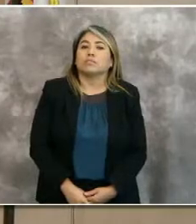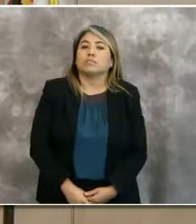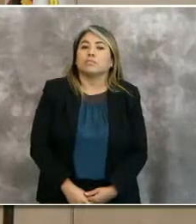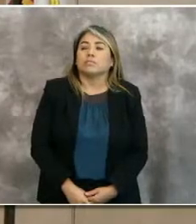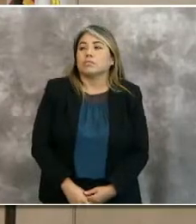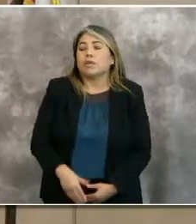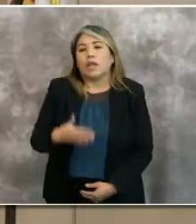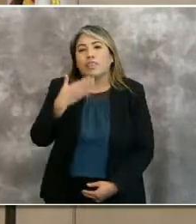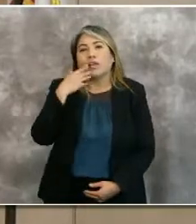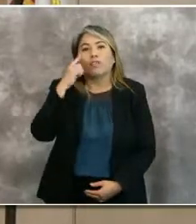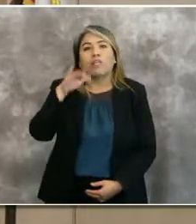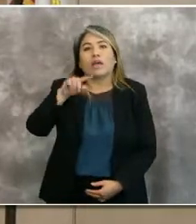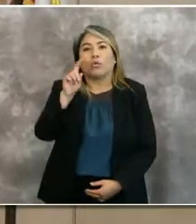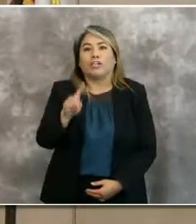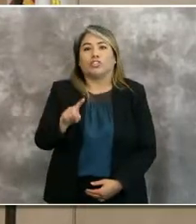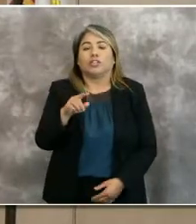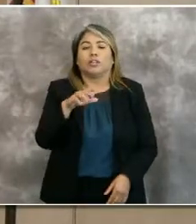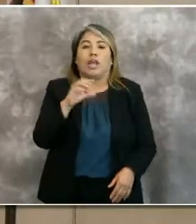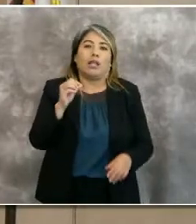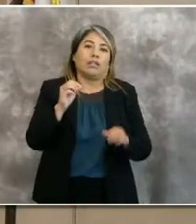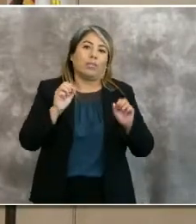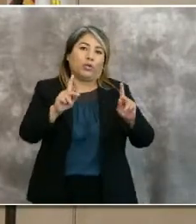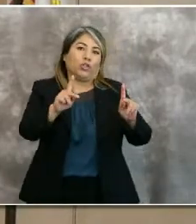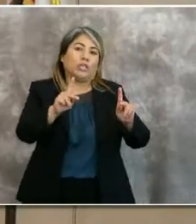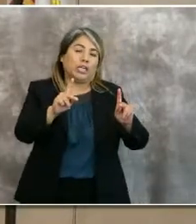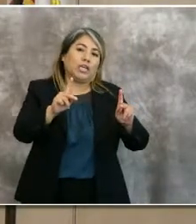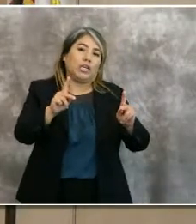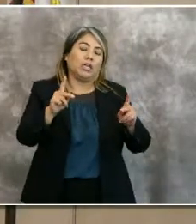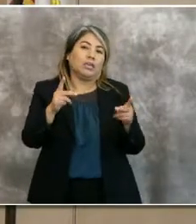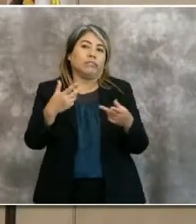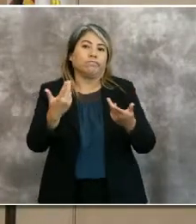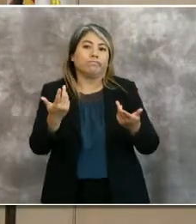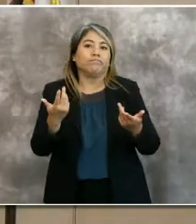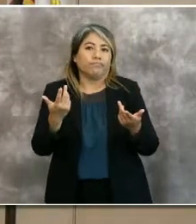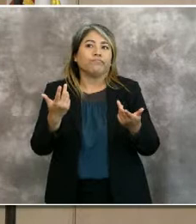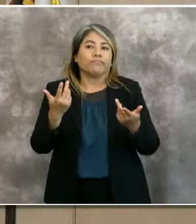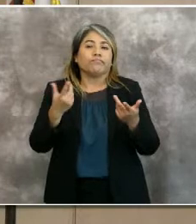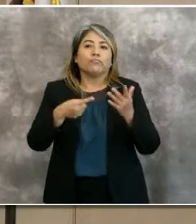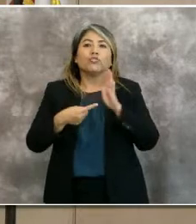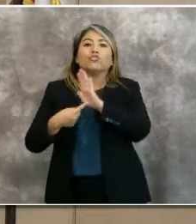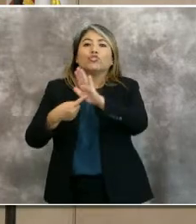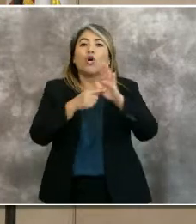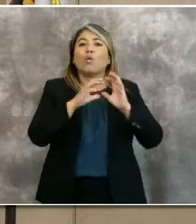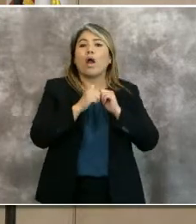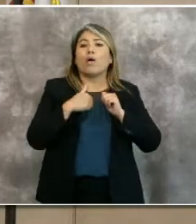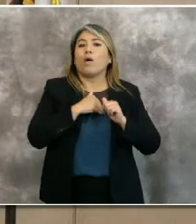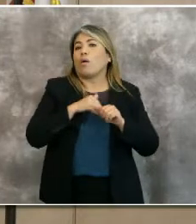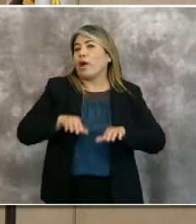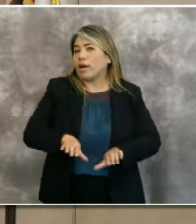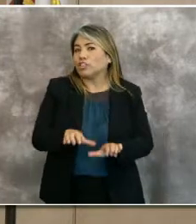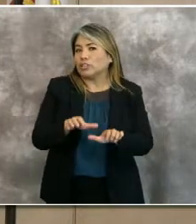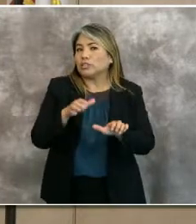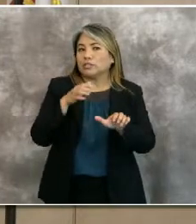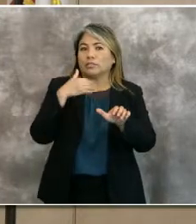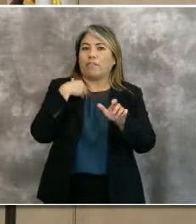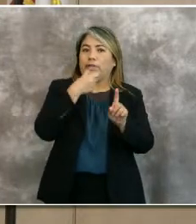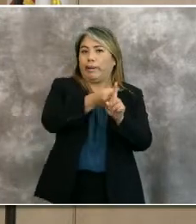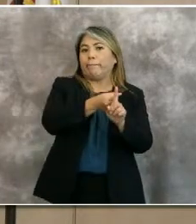Well, thank you for that question and the opportunity to show how our actions have an